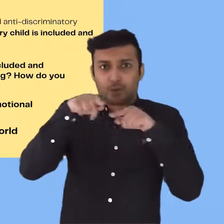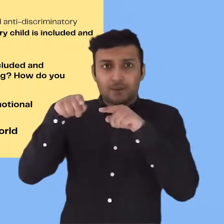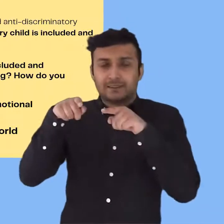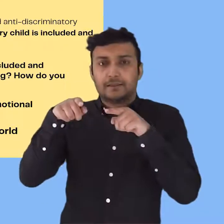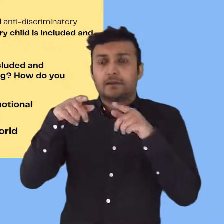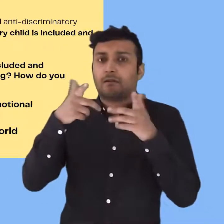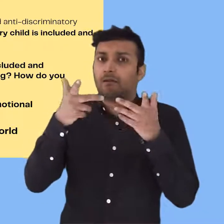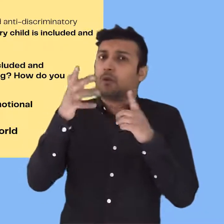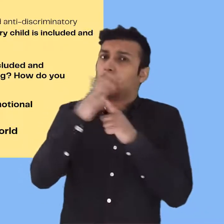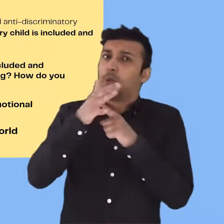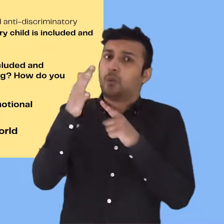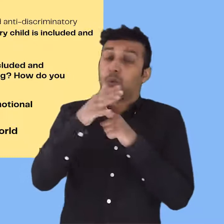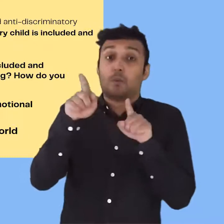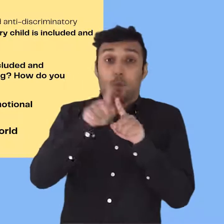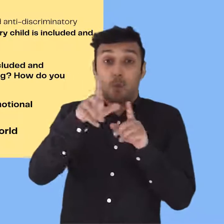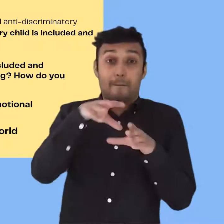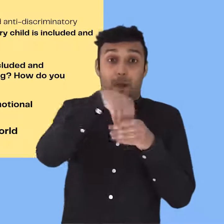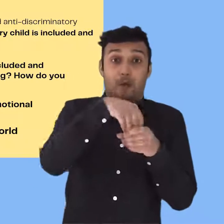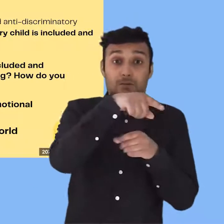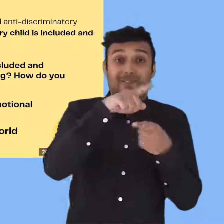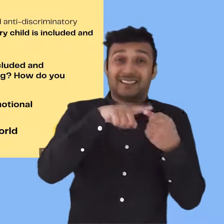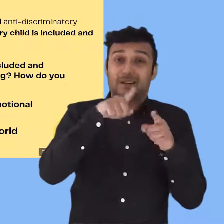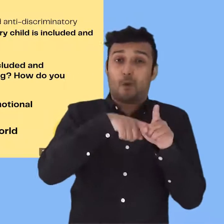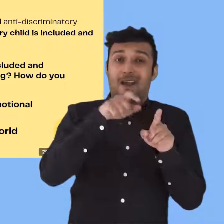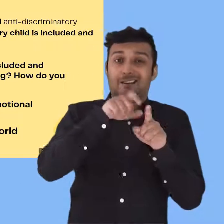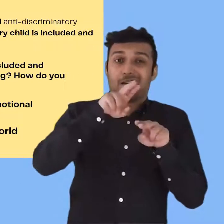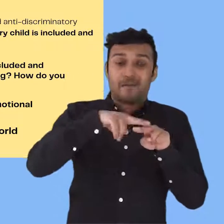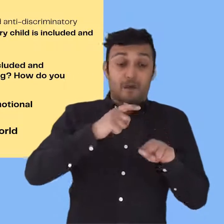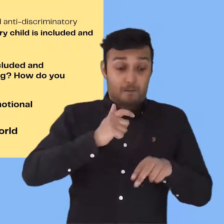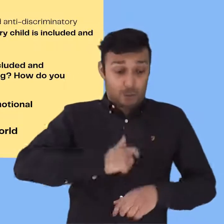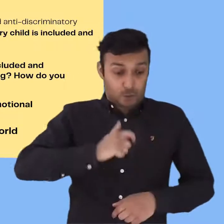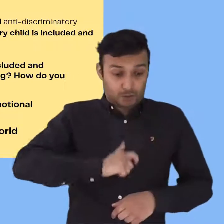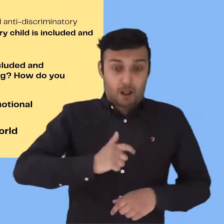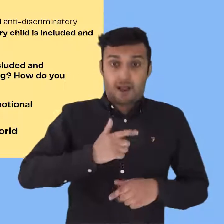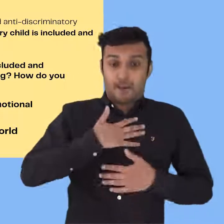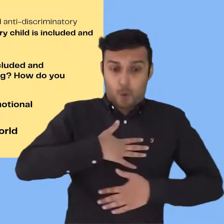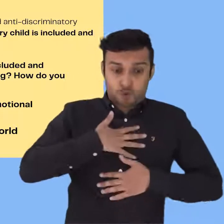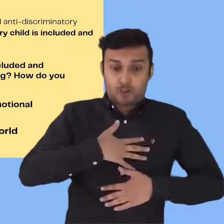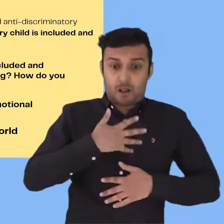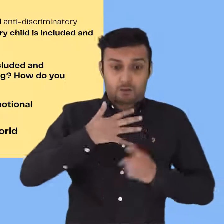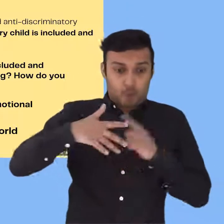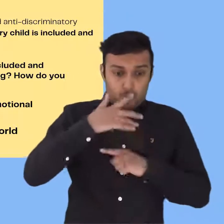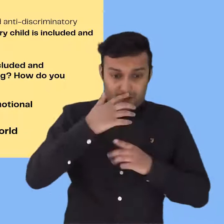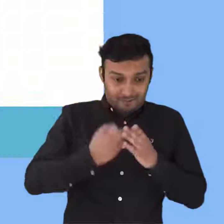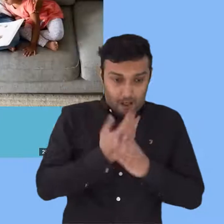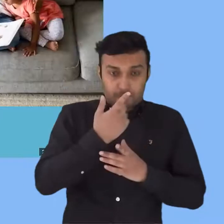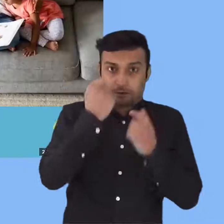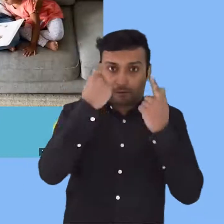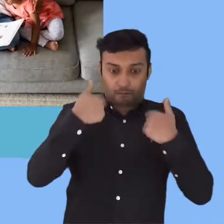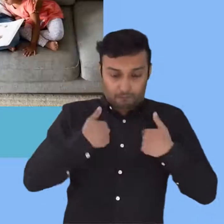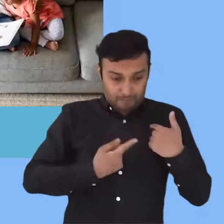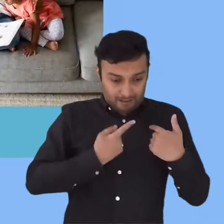is part of these areas of the EYFS as well: personal, social, emotional development, understanding of the world and their identity as well.